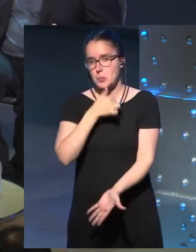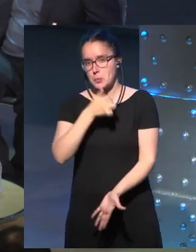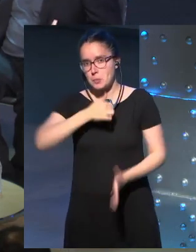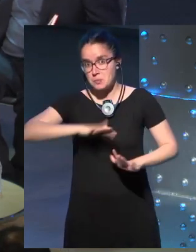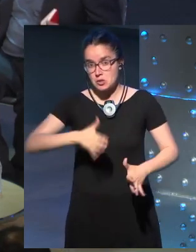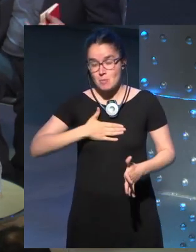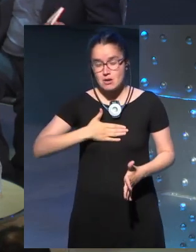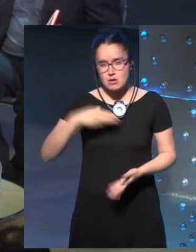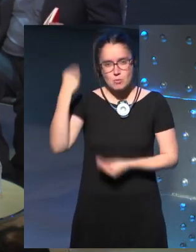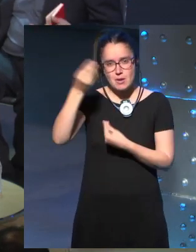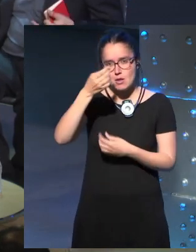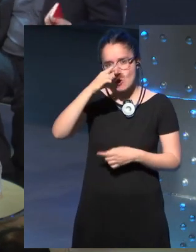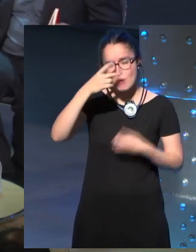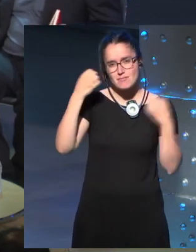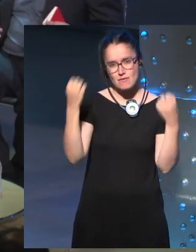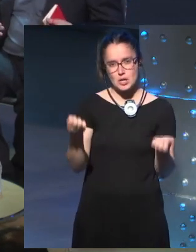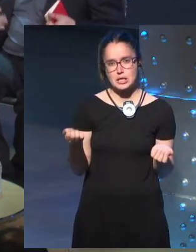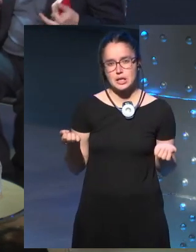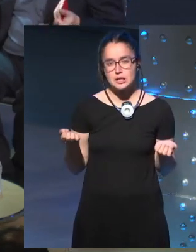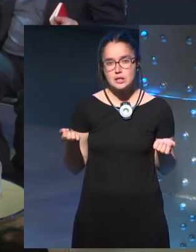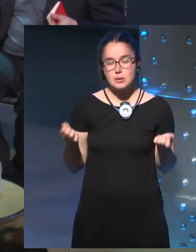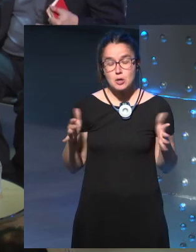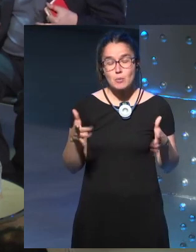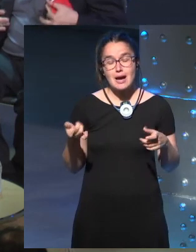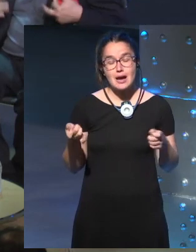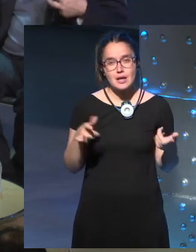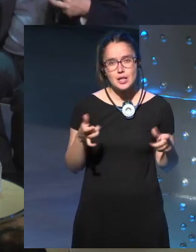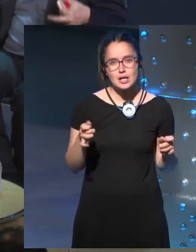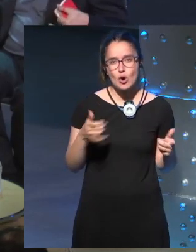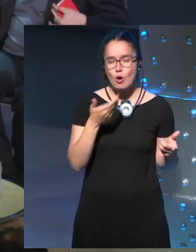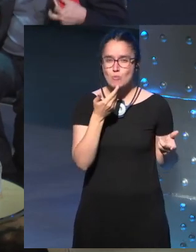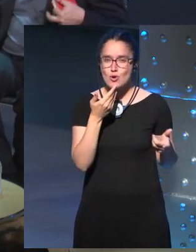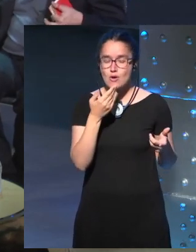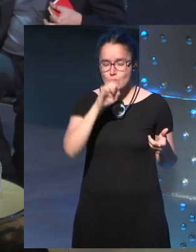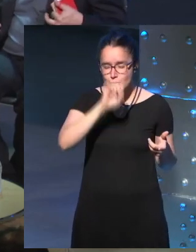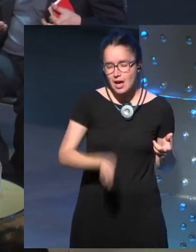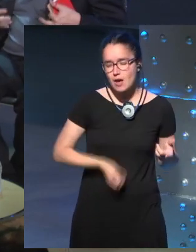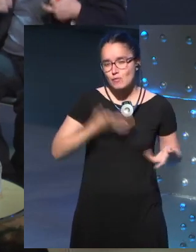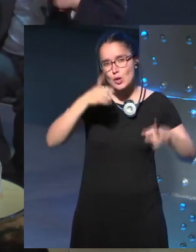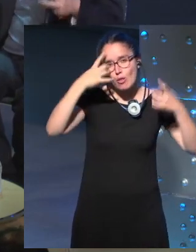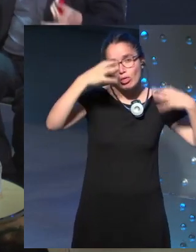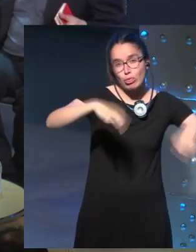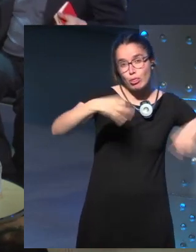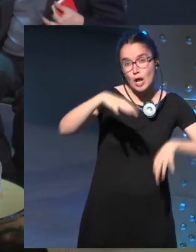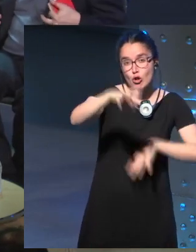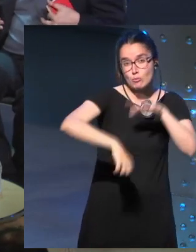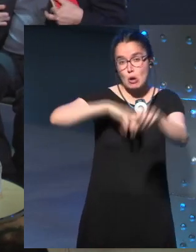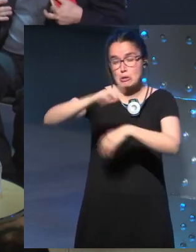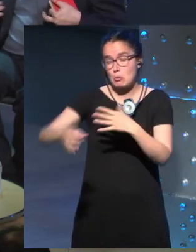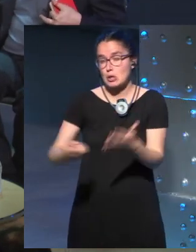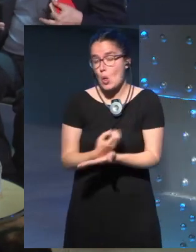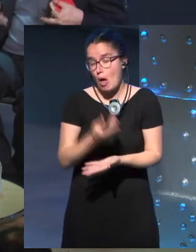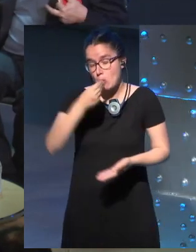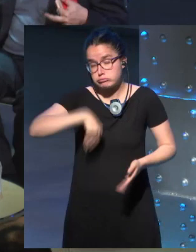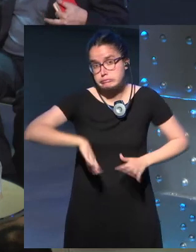rest have to accept that. I think that that's a matter of concern. And we have the feeling that as a supporter is naive,